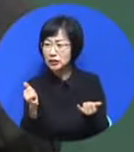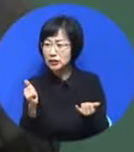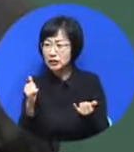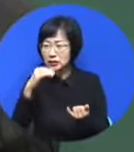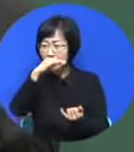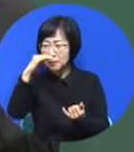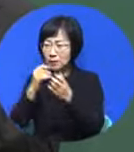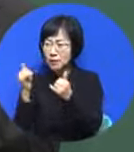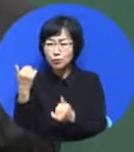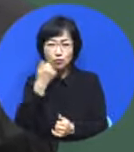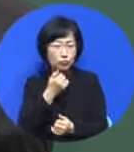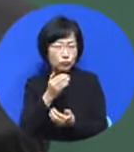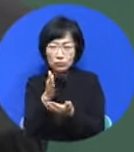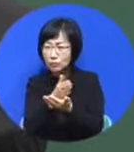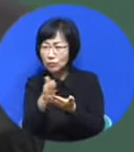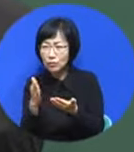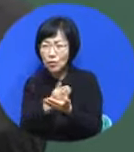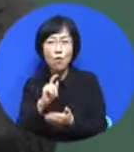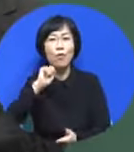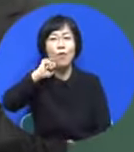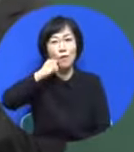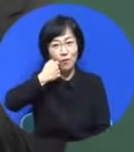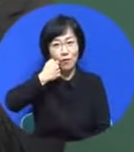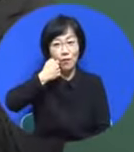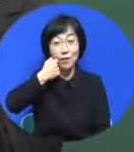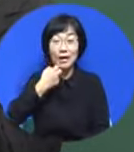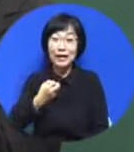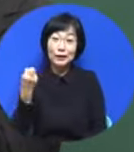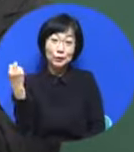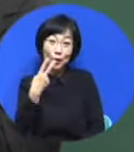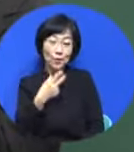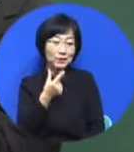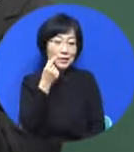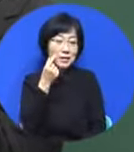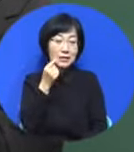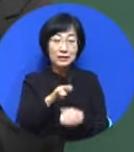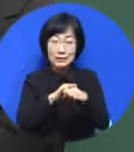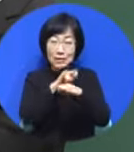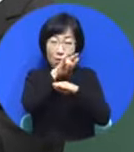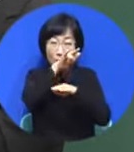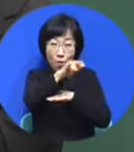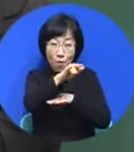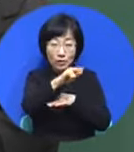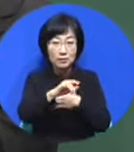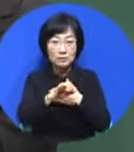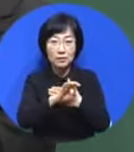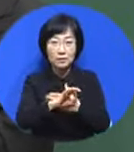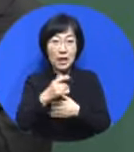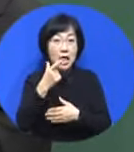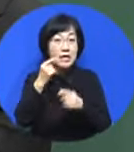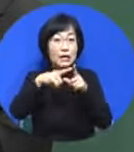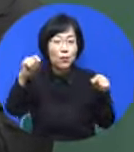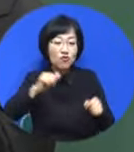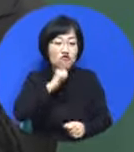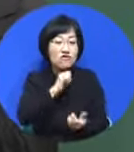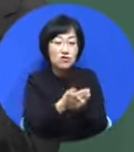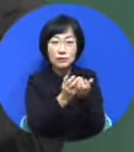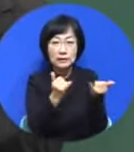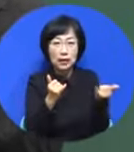It's to the point where you cannot distinguish between who is a homeless person because they dress so well. Also, the homeless people